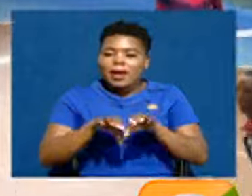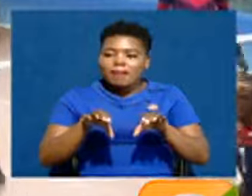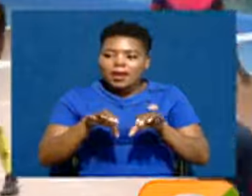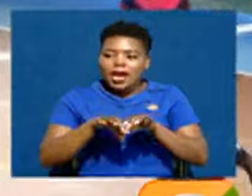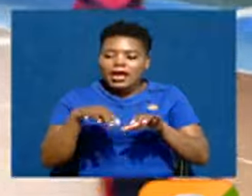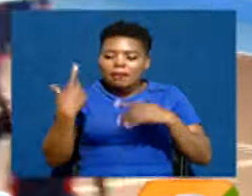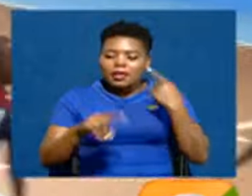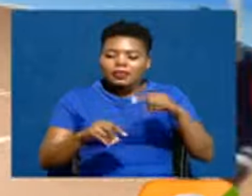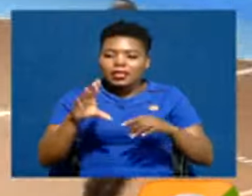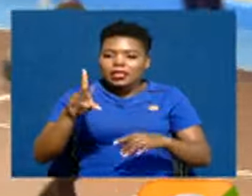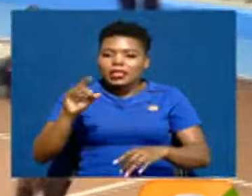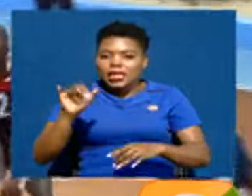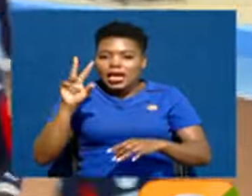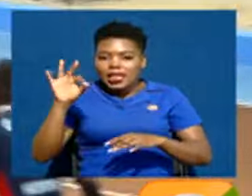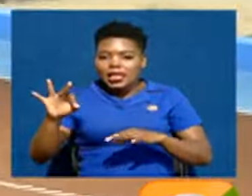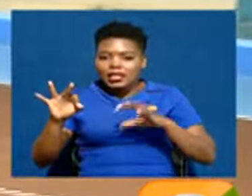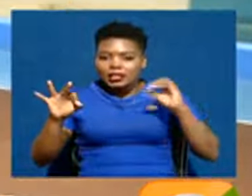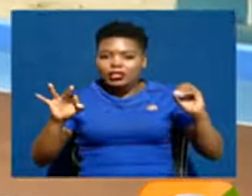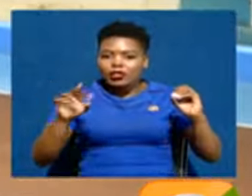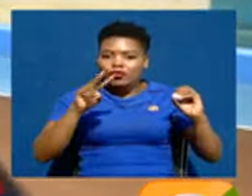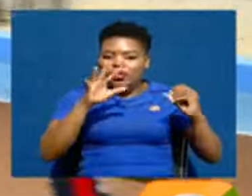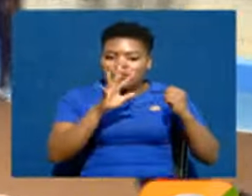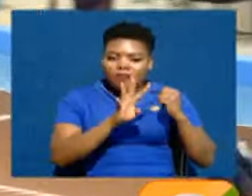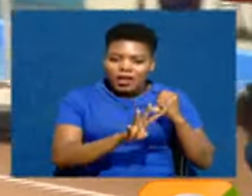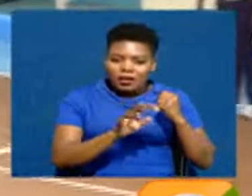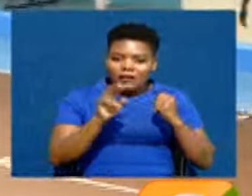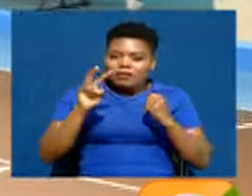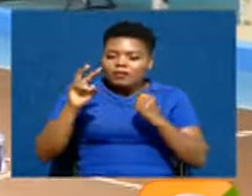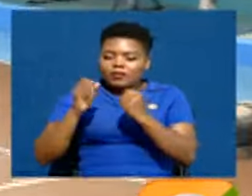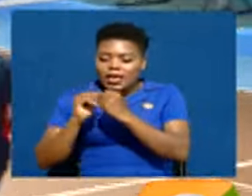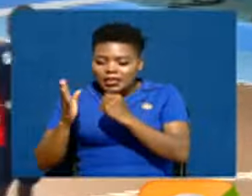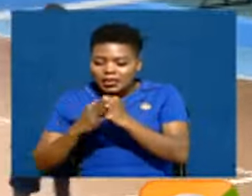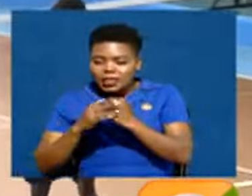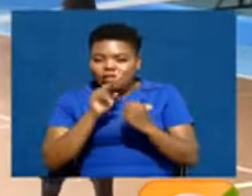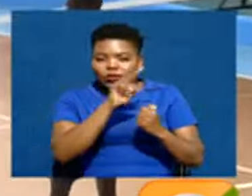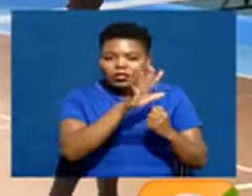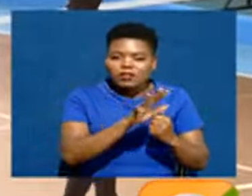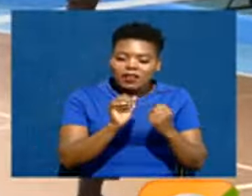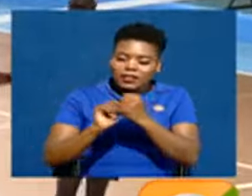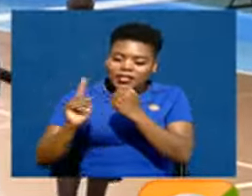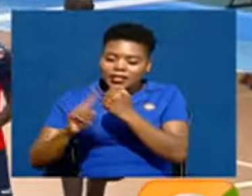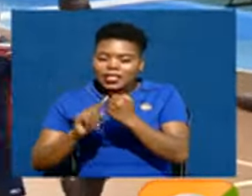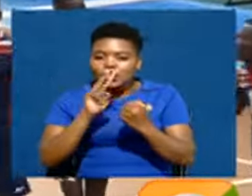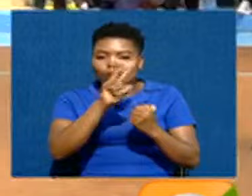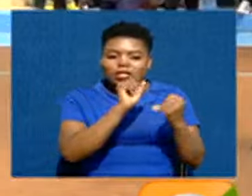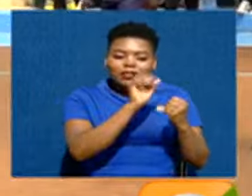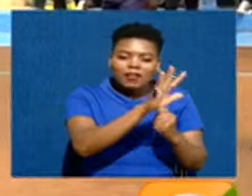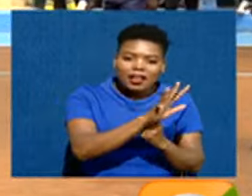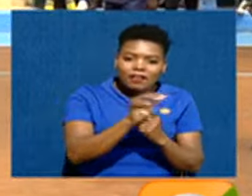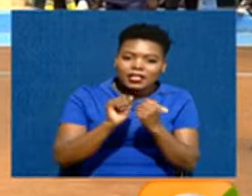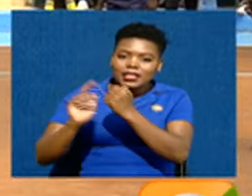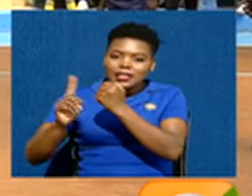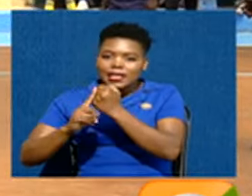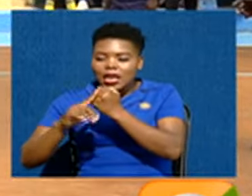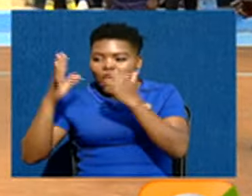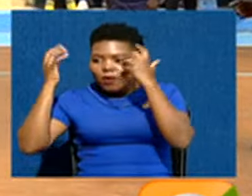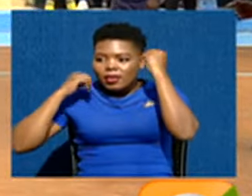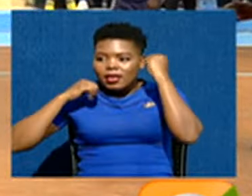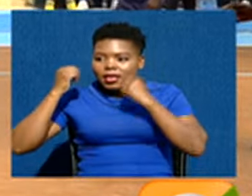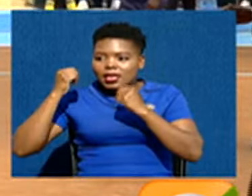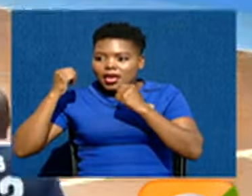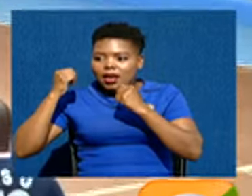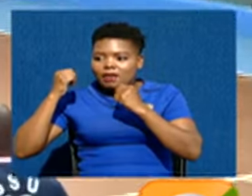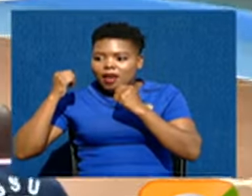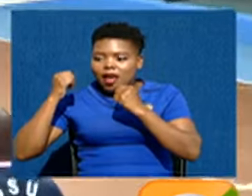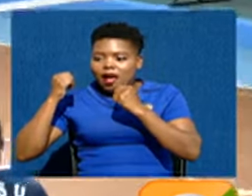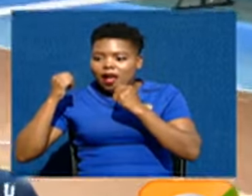DCI 3-0 in sets of 25-19, 25-16 and 25-14. Kenya Army did not recover from the loss to KDF as they lost